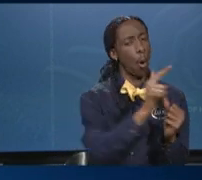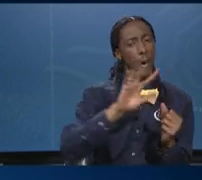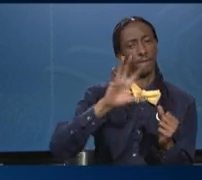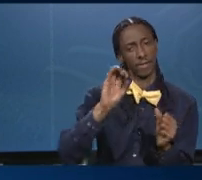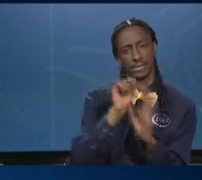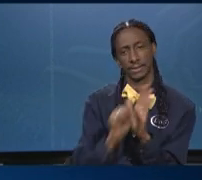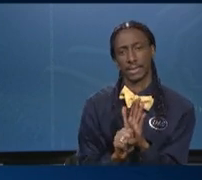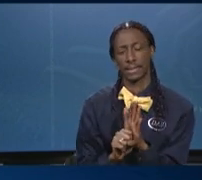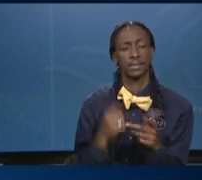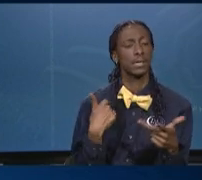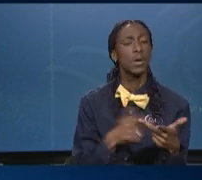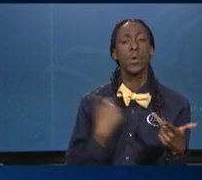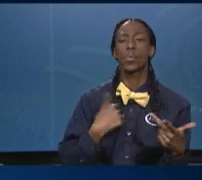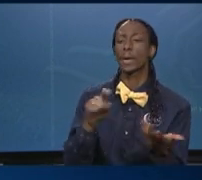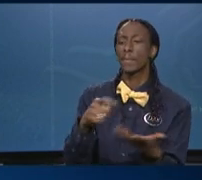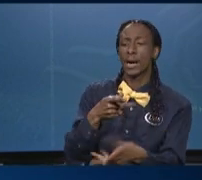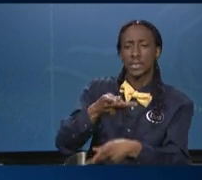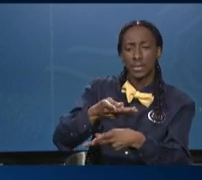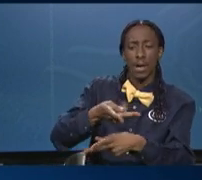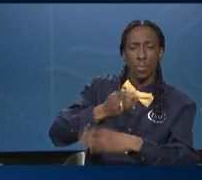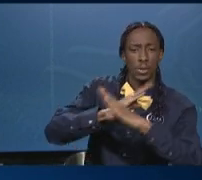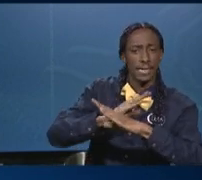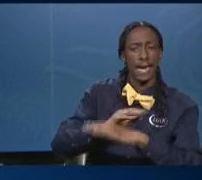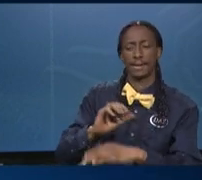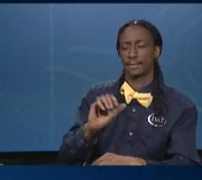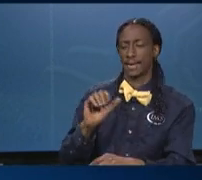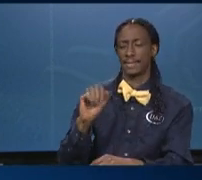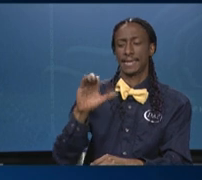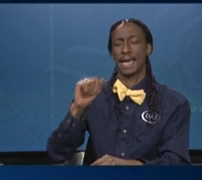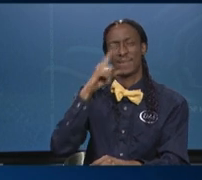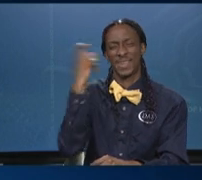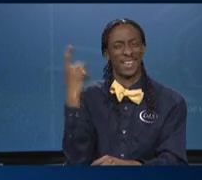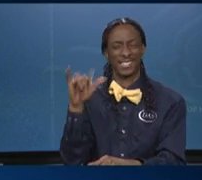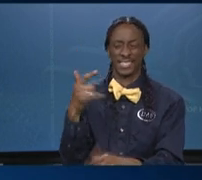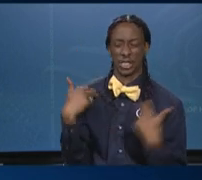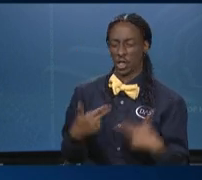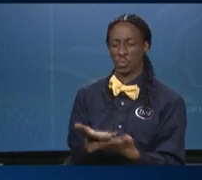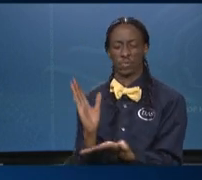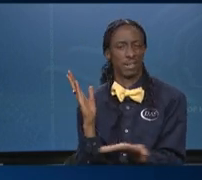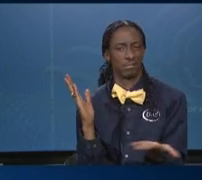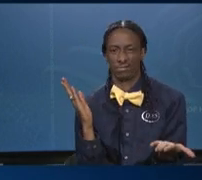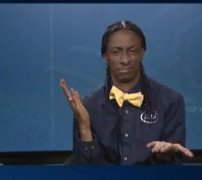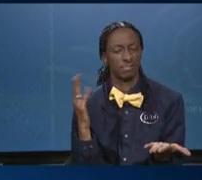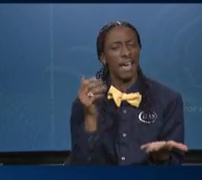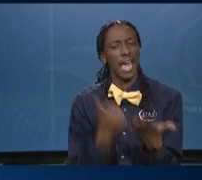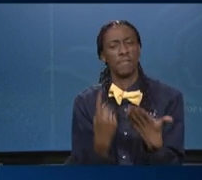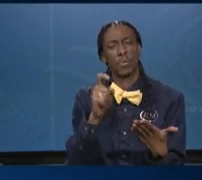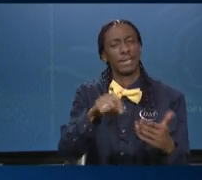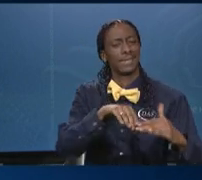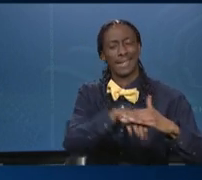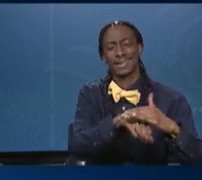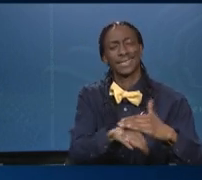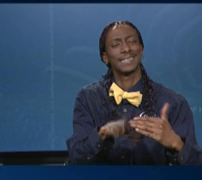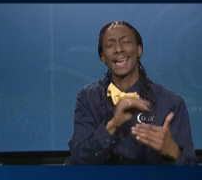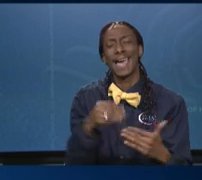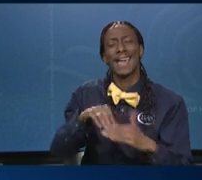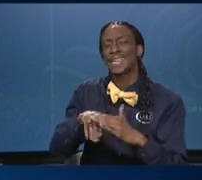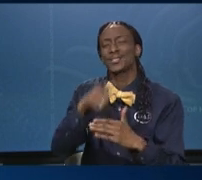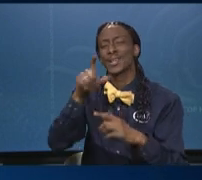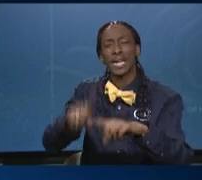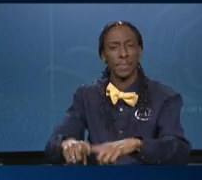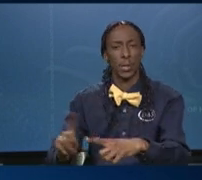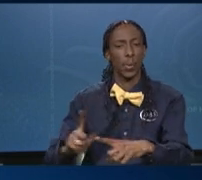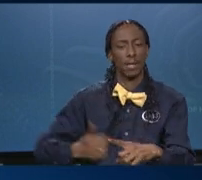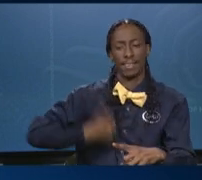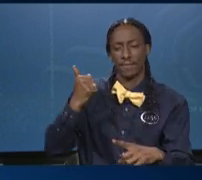We need to protect the Affordable Care Act because health care is a human right. Everyone needs health care, and access shouldn't depend on where someone lives, the